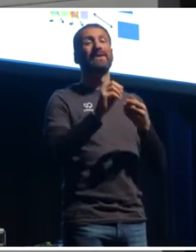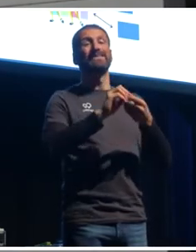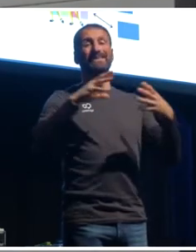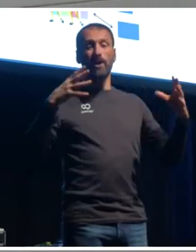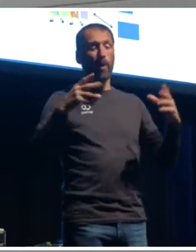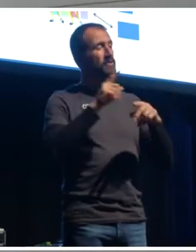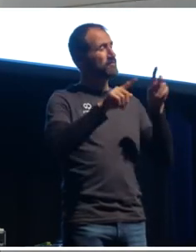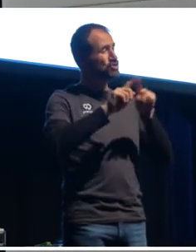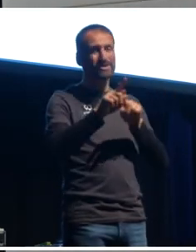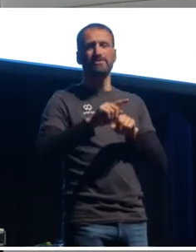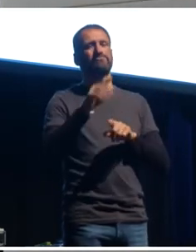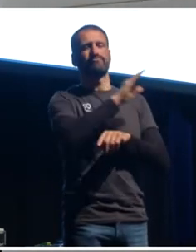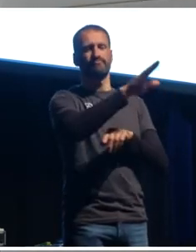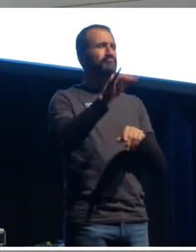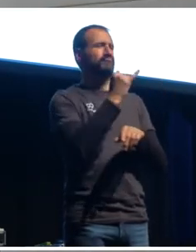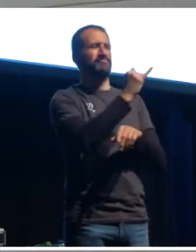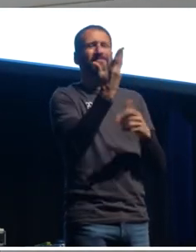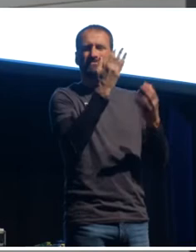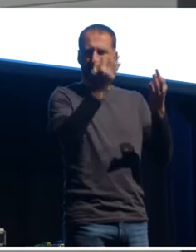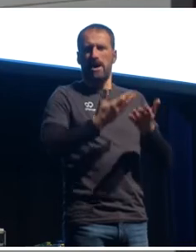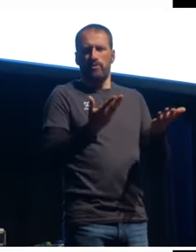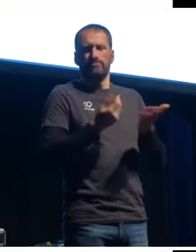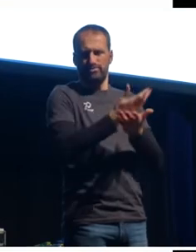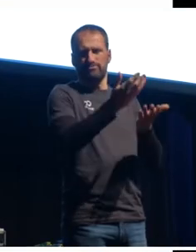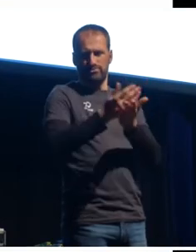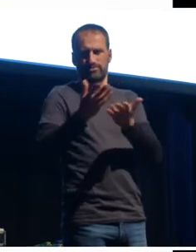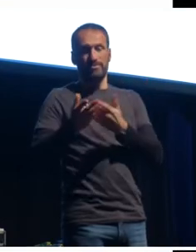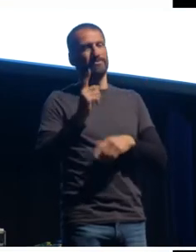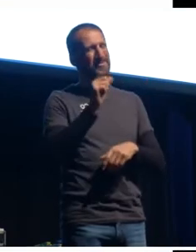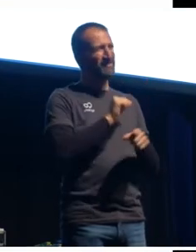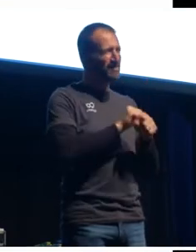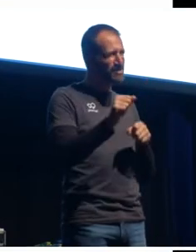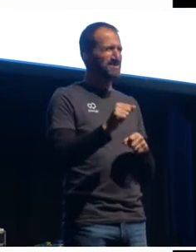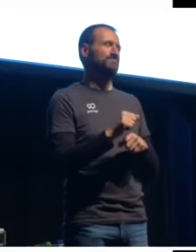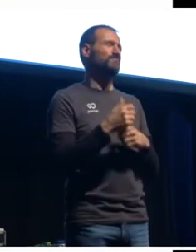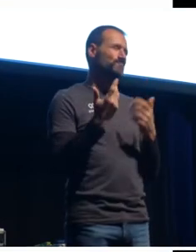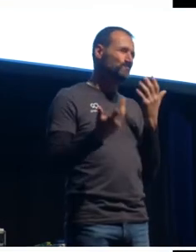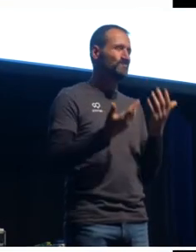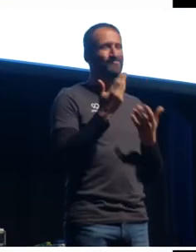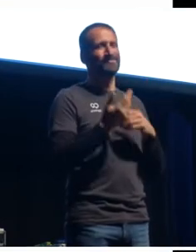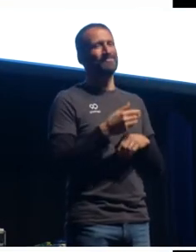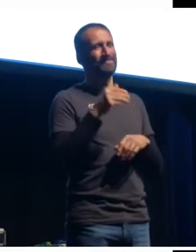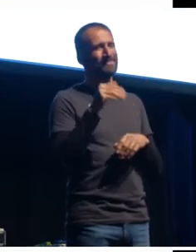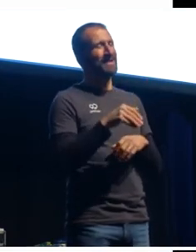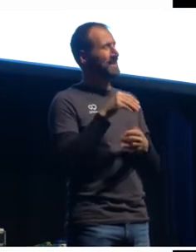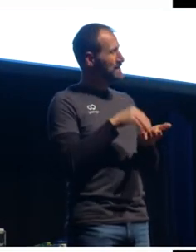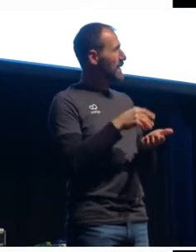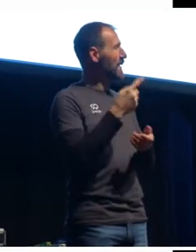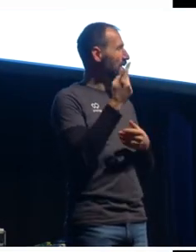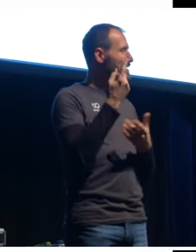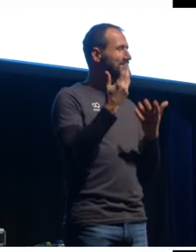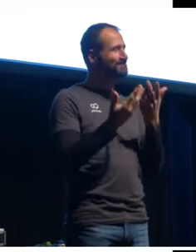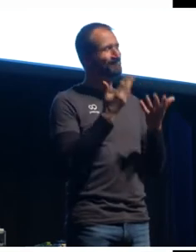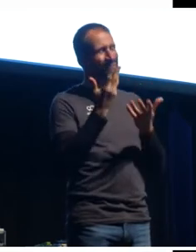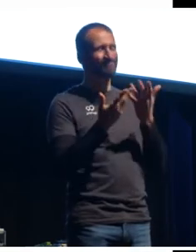owned by their own feature teams. But there's still a fair amount of repetition here with just pulling all of those things apart.